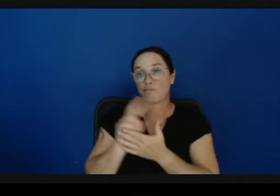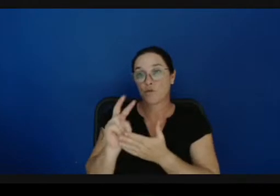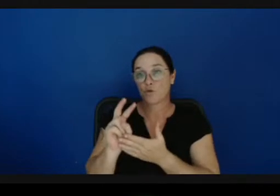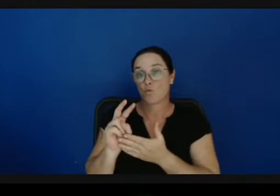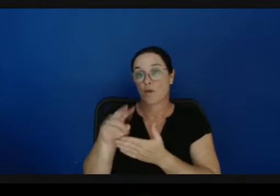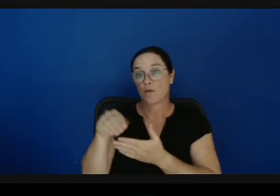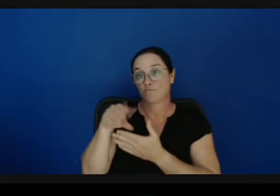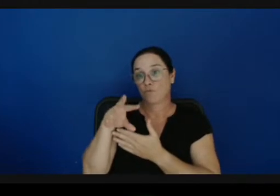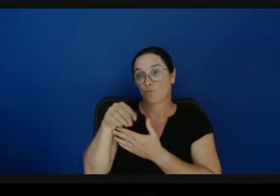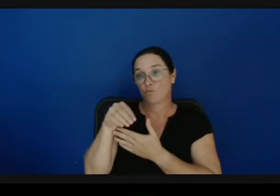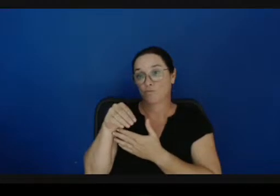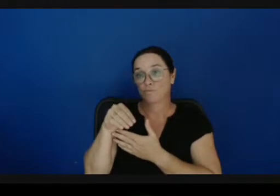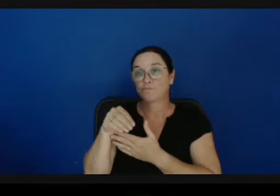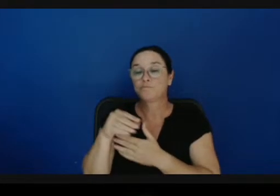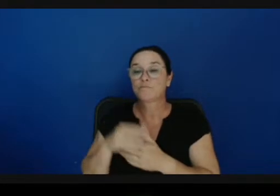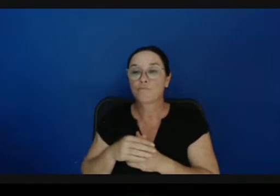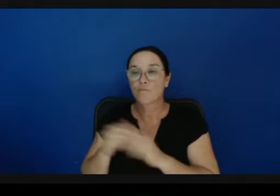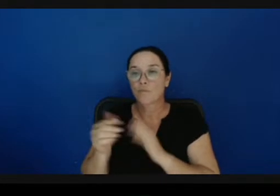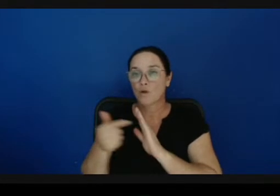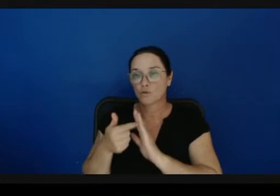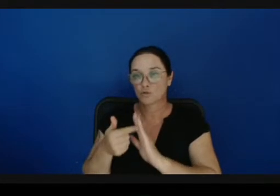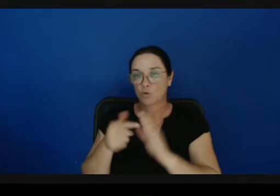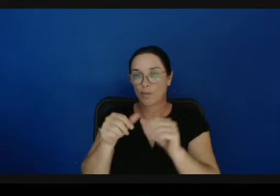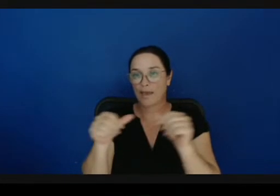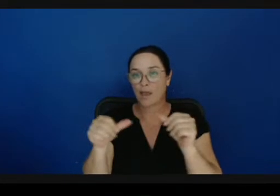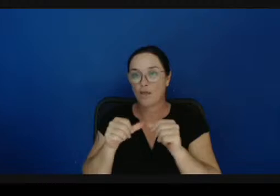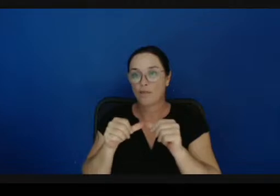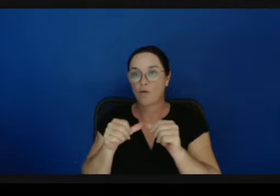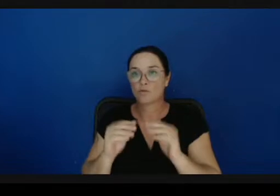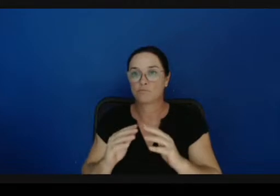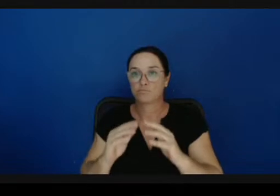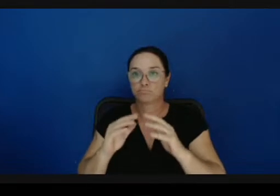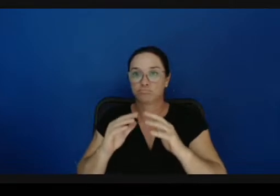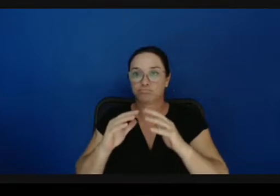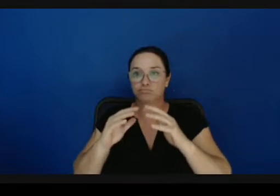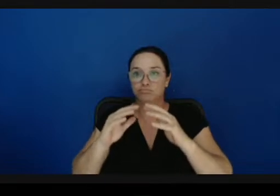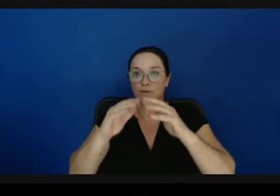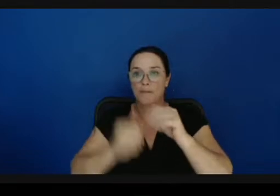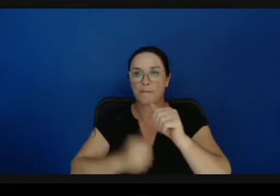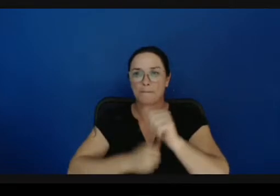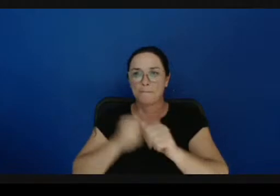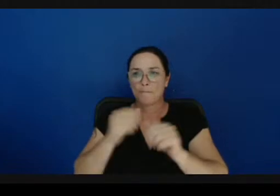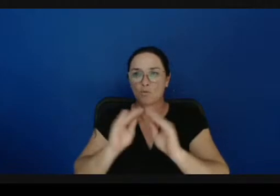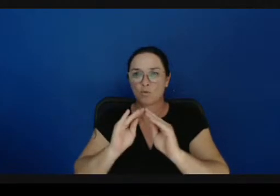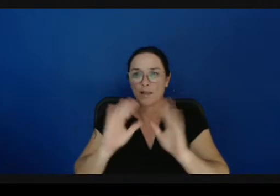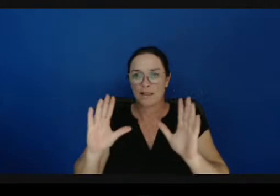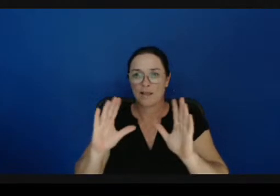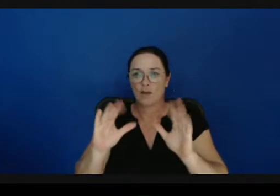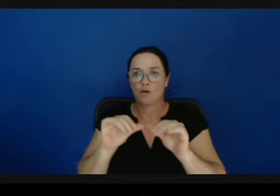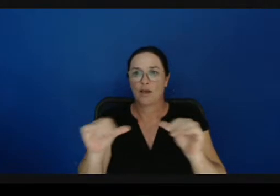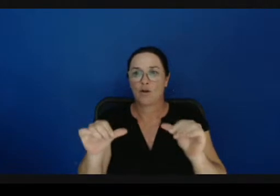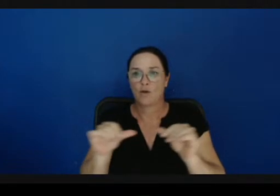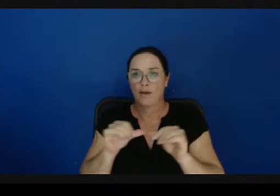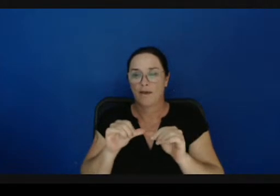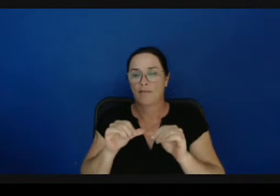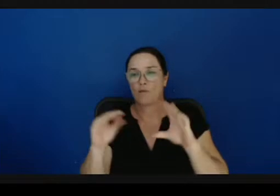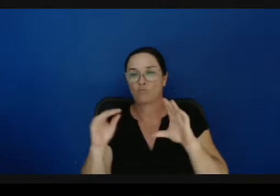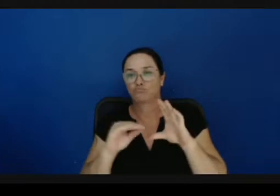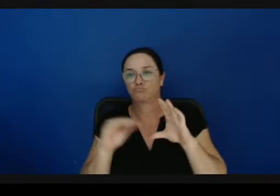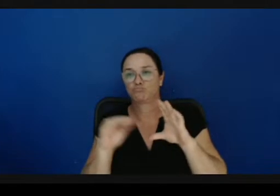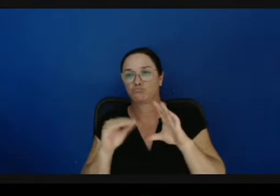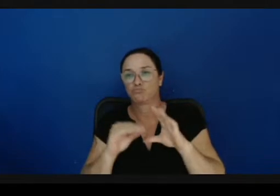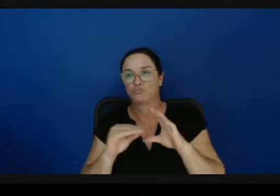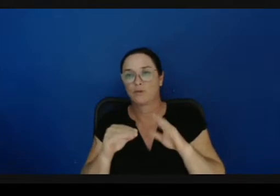month ago was showing the area that was filling with uplift. This is the clearest image we have of where that reservoir is affecting the